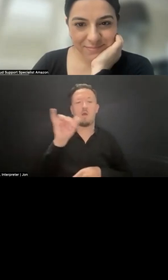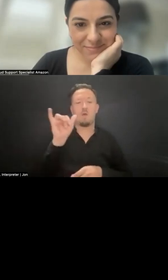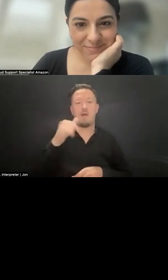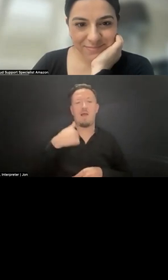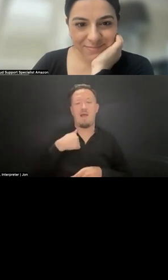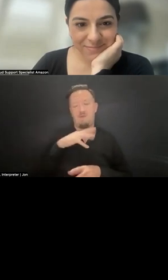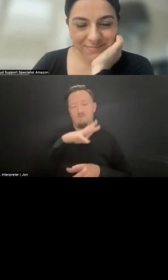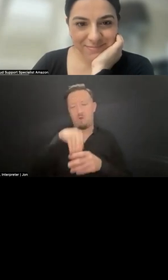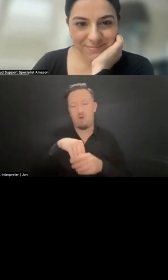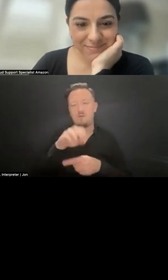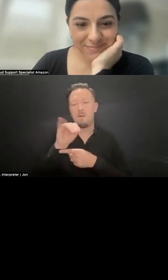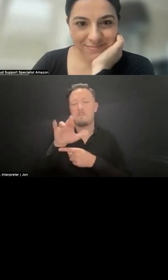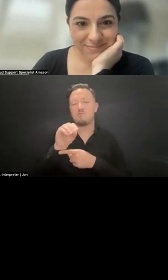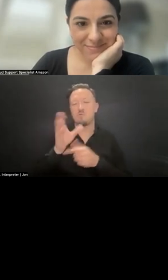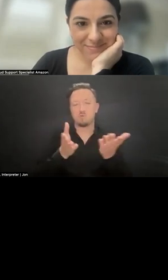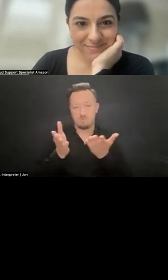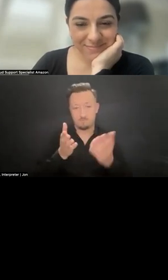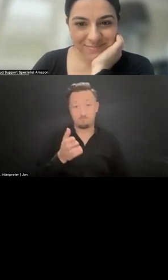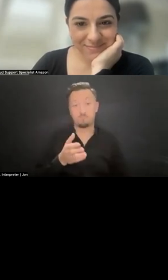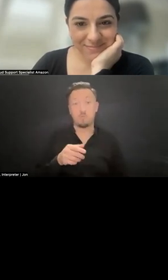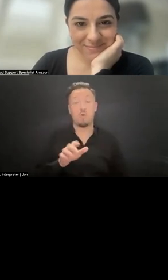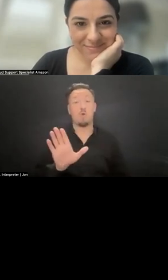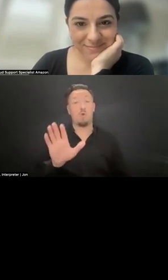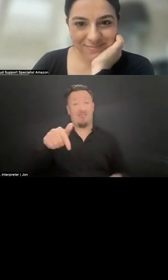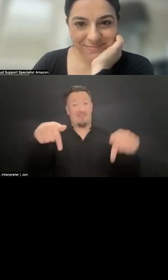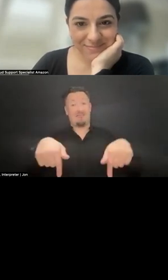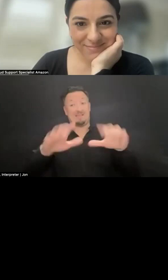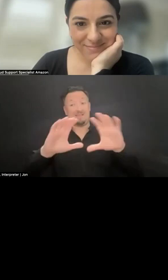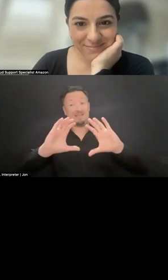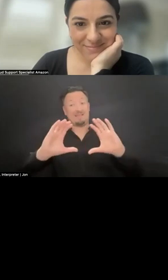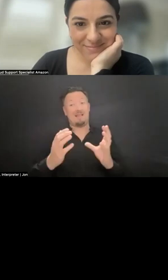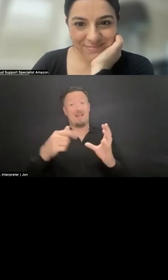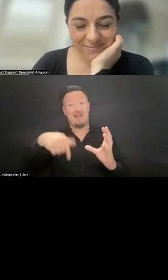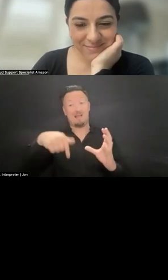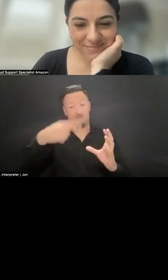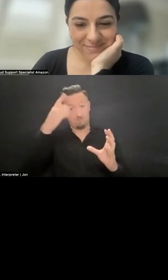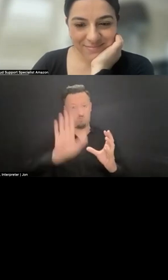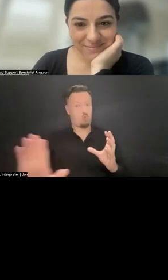course. Your course is going to be focused on